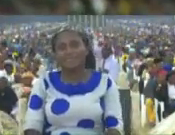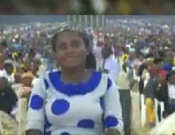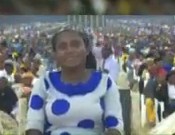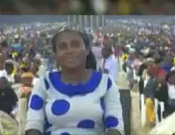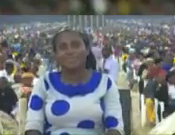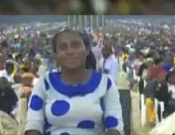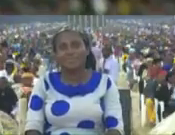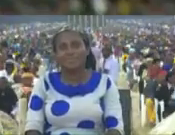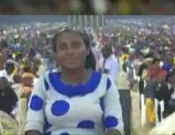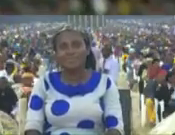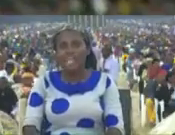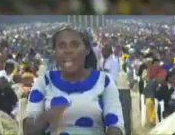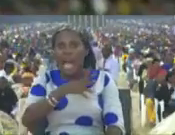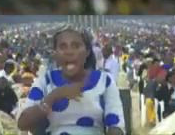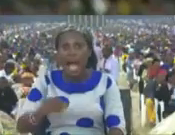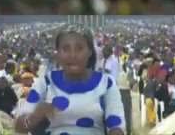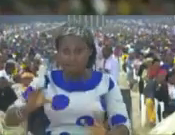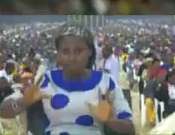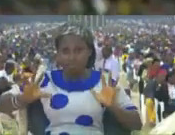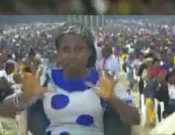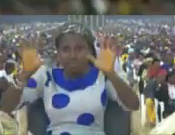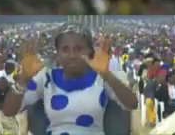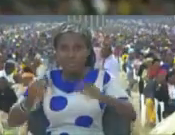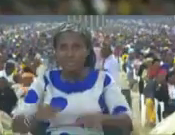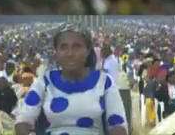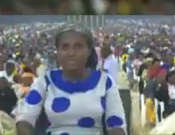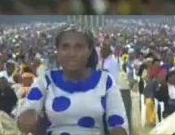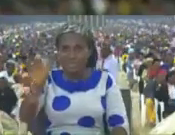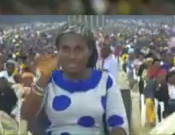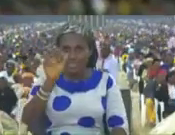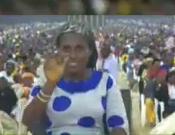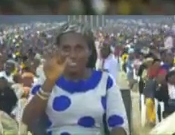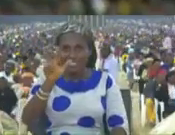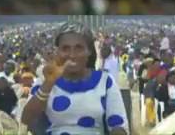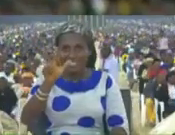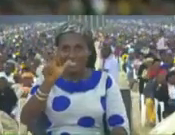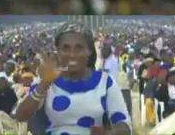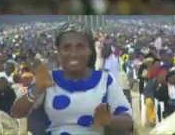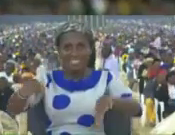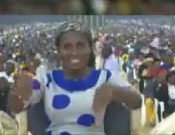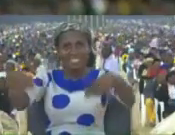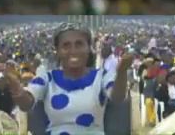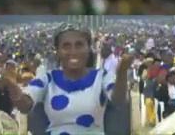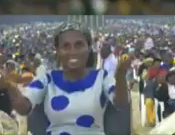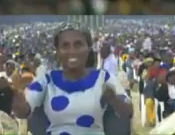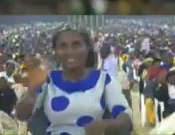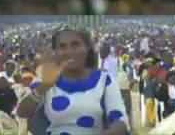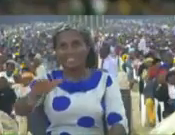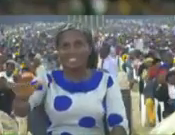And in one go, the Almighty God brought forth 3 children.